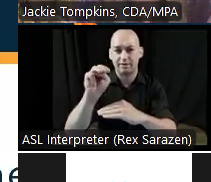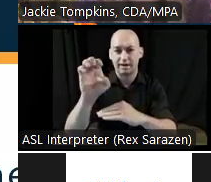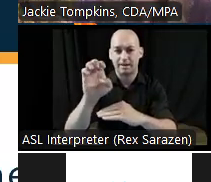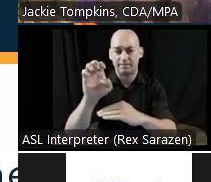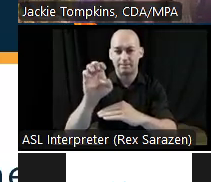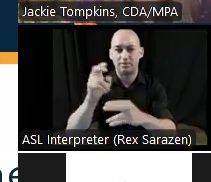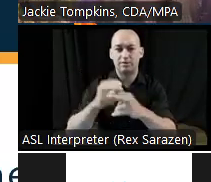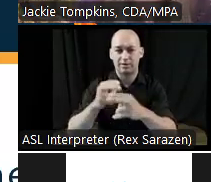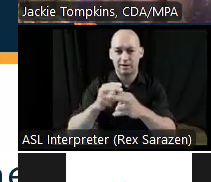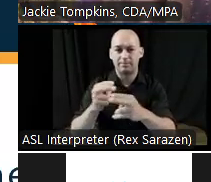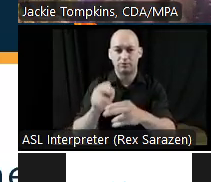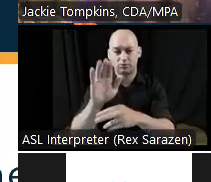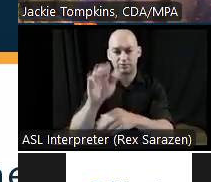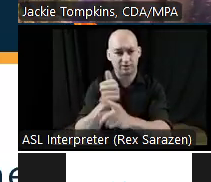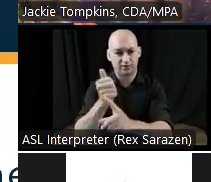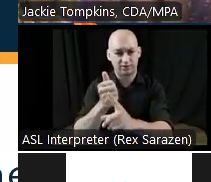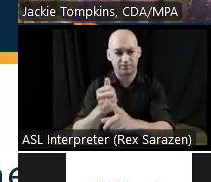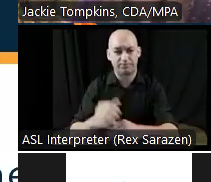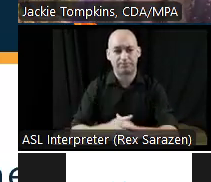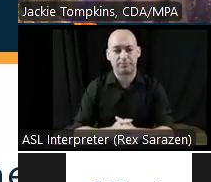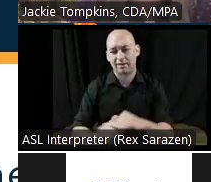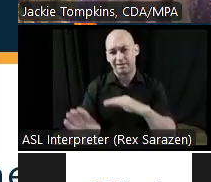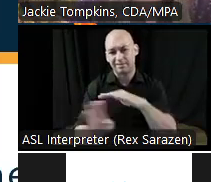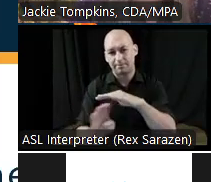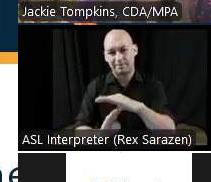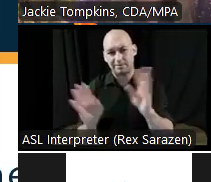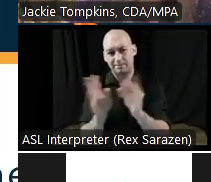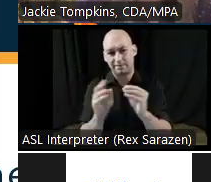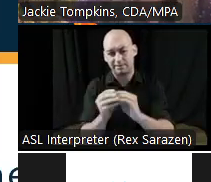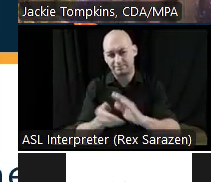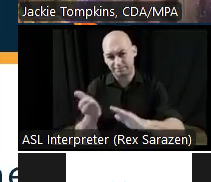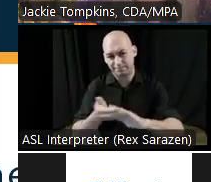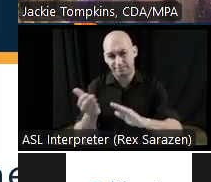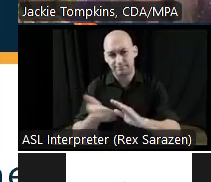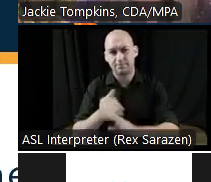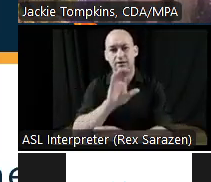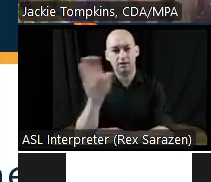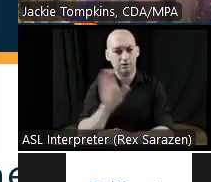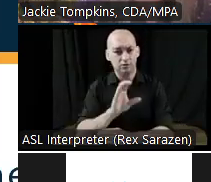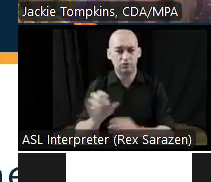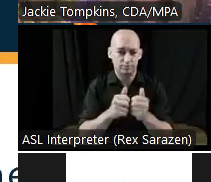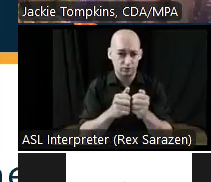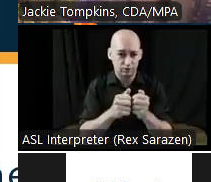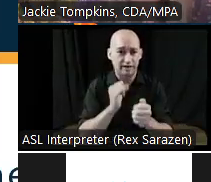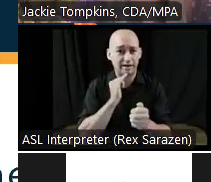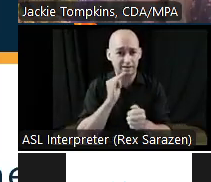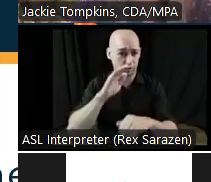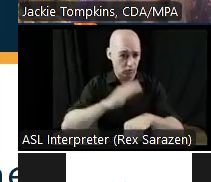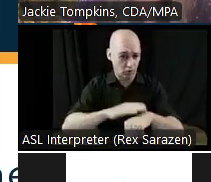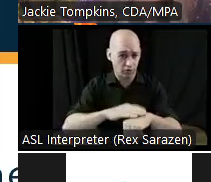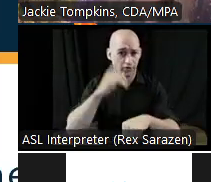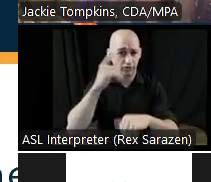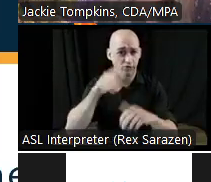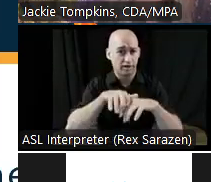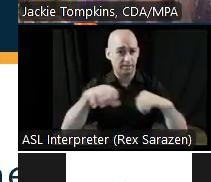In terms of some basic meeting operations for today, the Zoom chat function is enabled for our committee members,